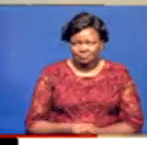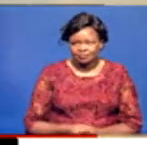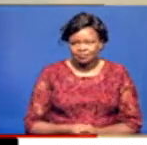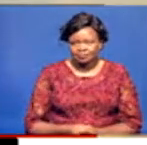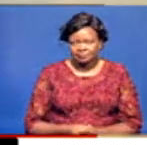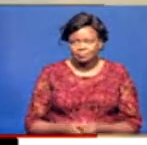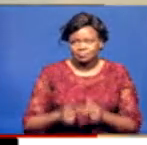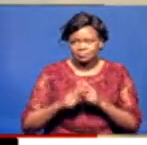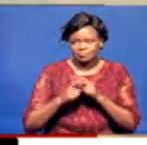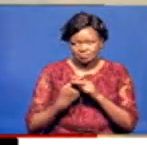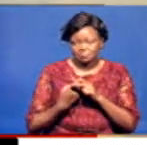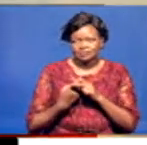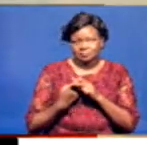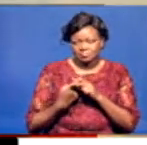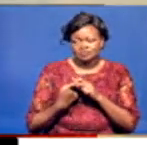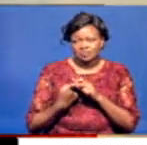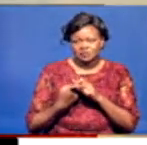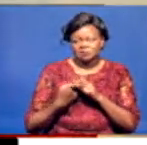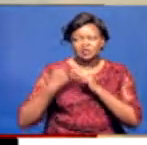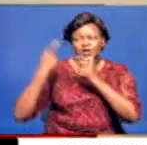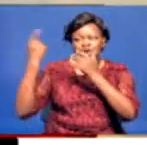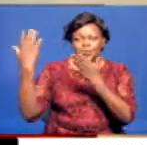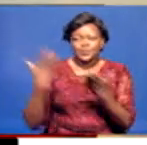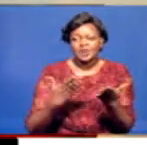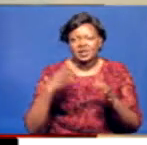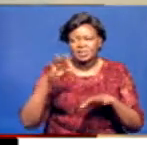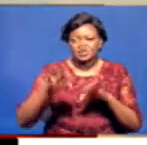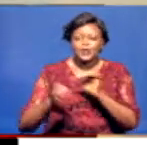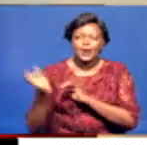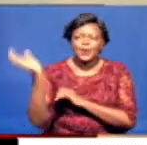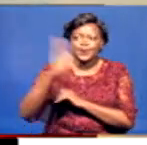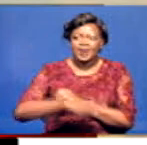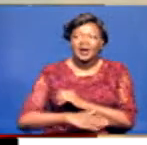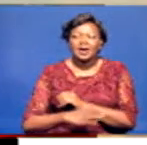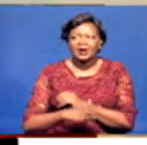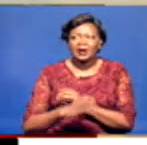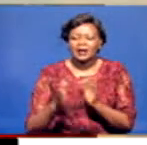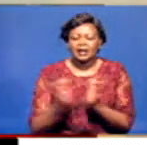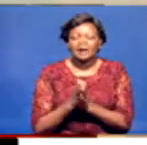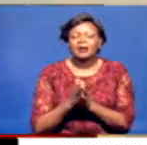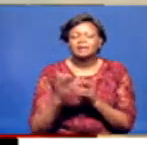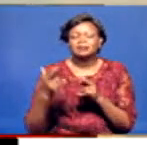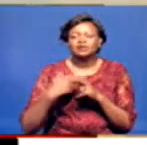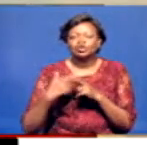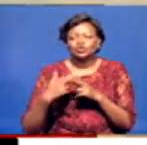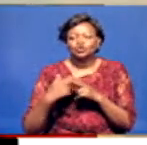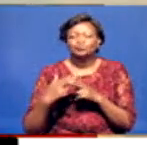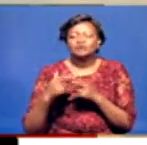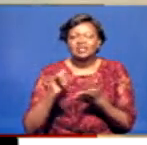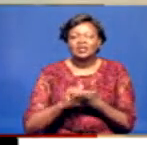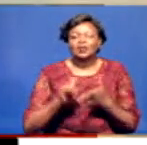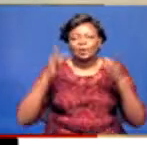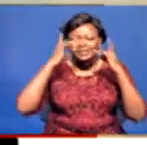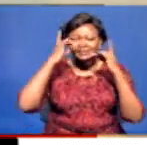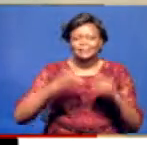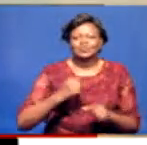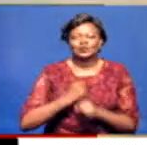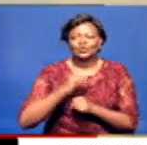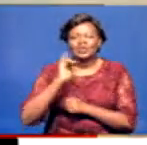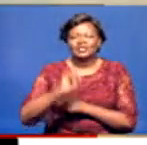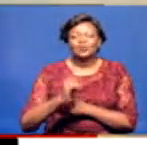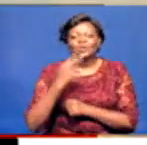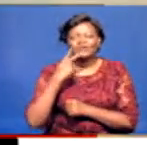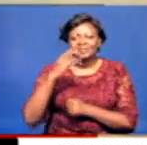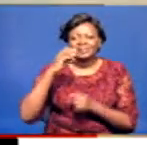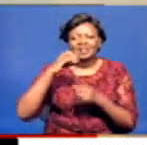started that journey of bringing the rhinos back. And as soon as we decided to do that, we've seen investors